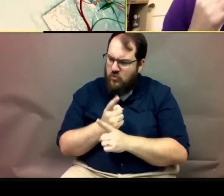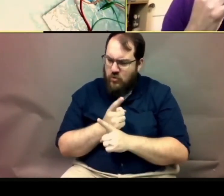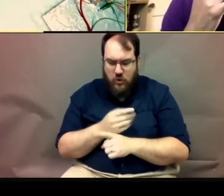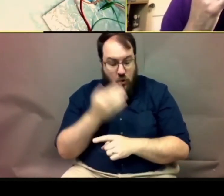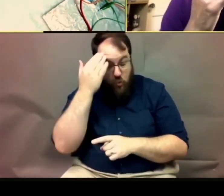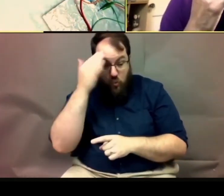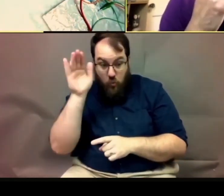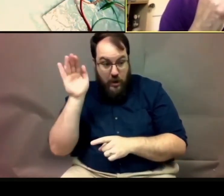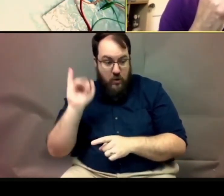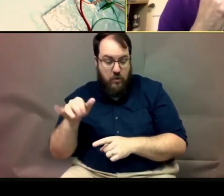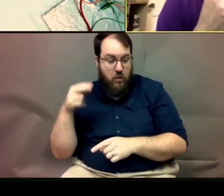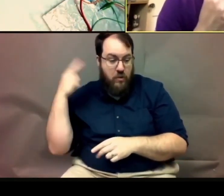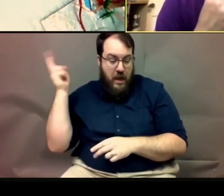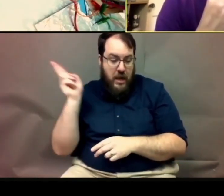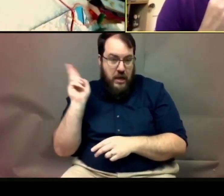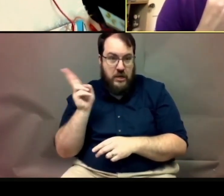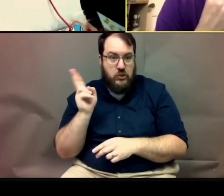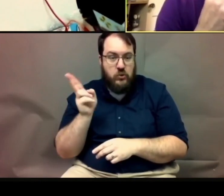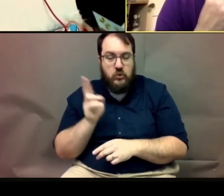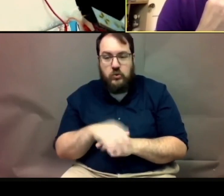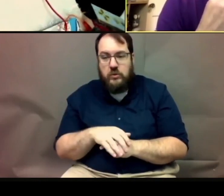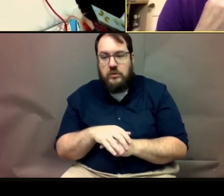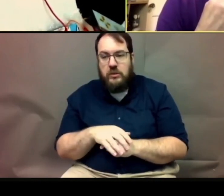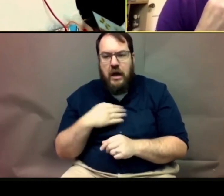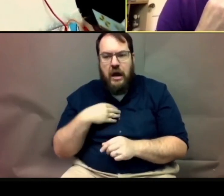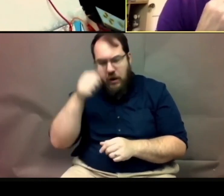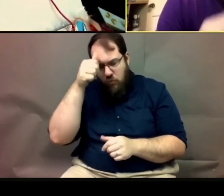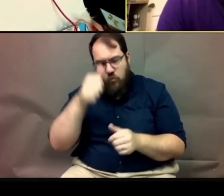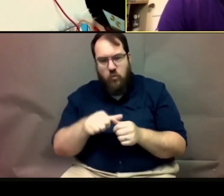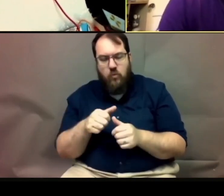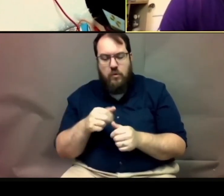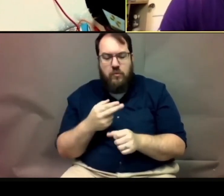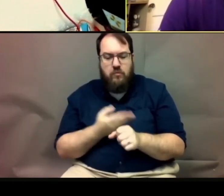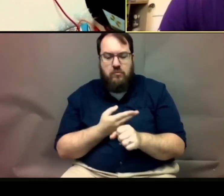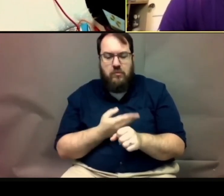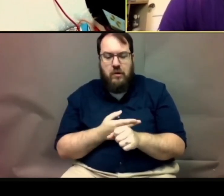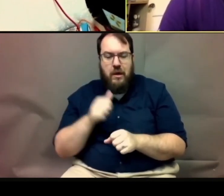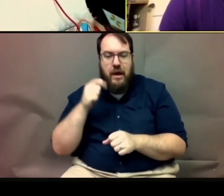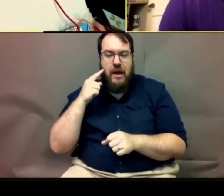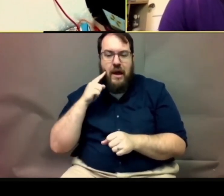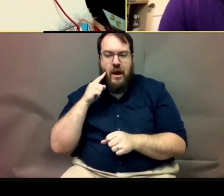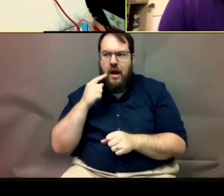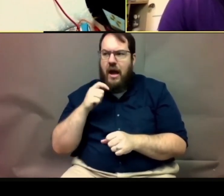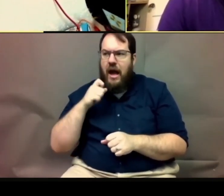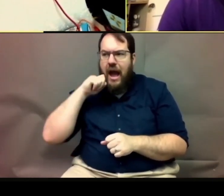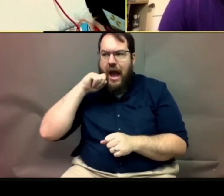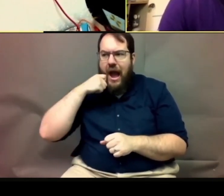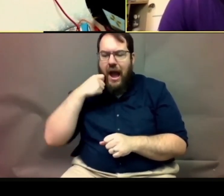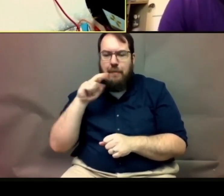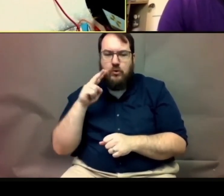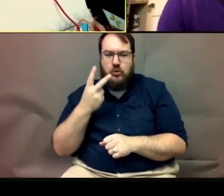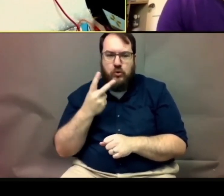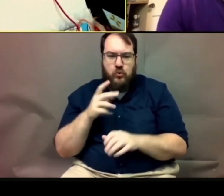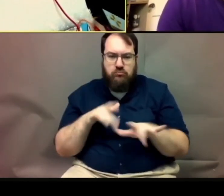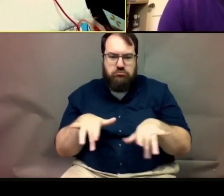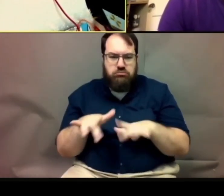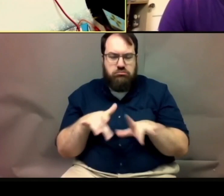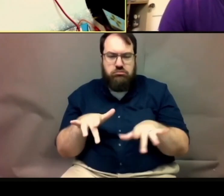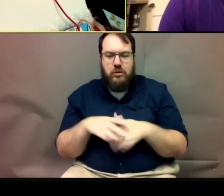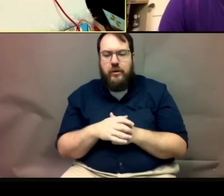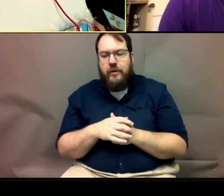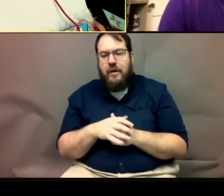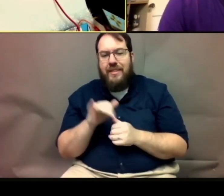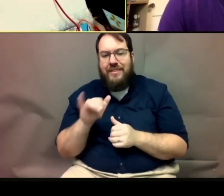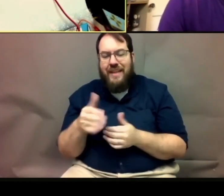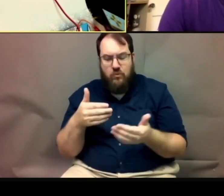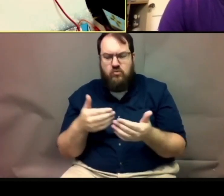that history. I remember playing on an Apple II games that Yeah. used that. The mouse was fairly new.